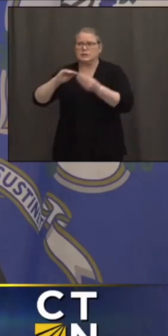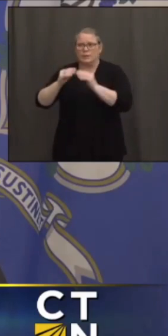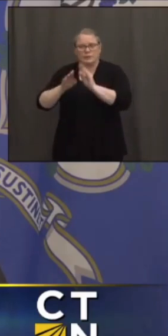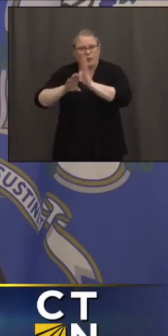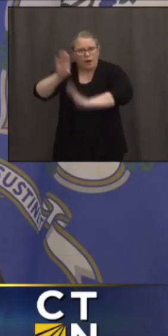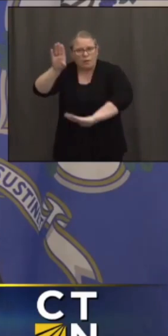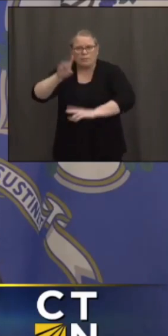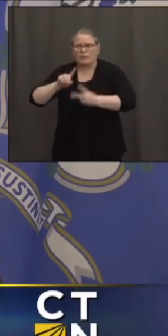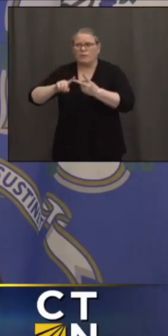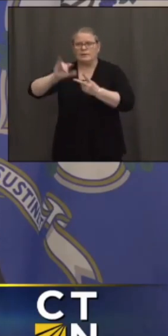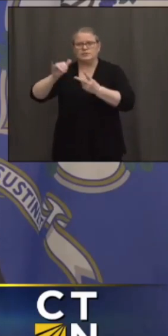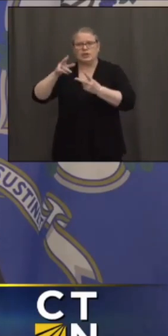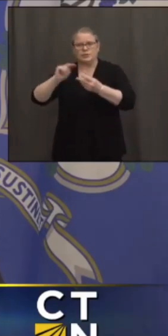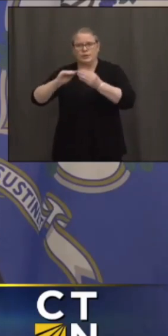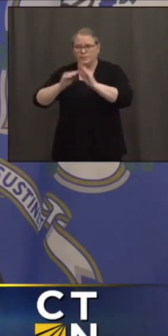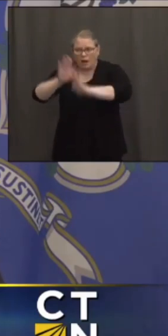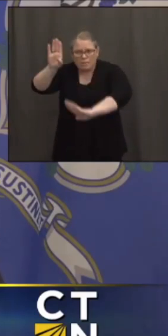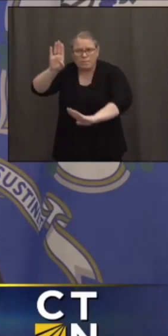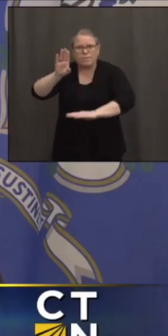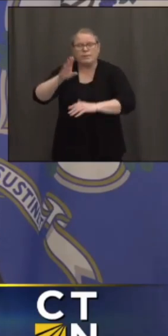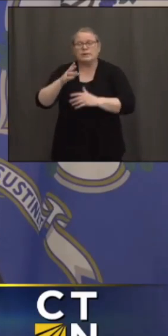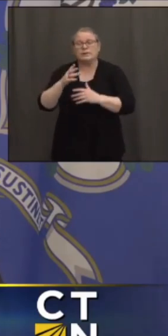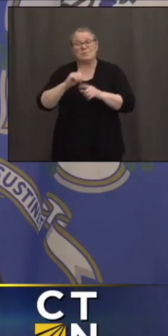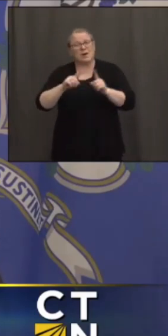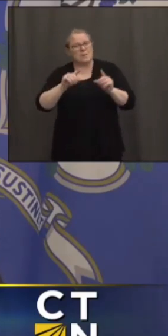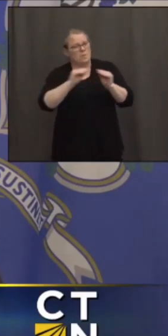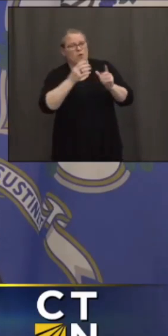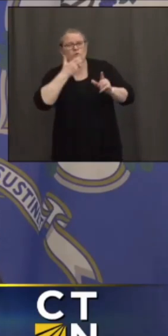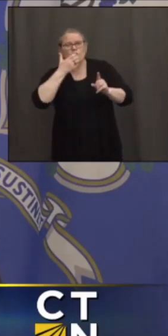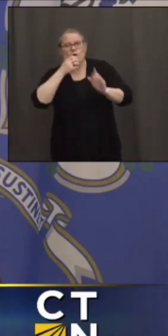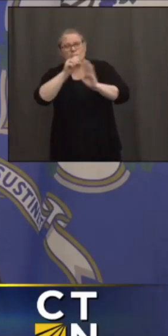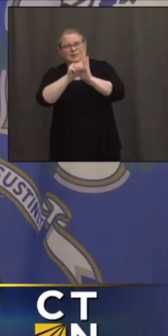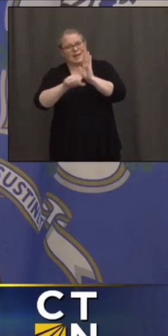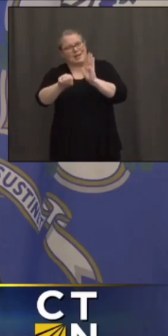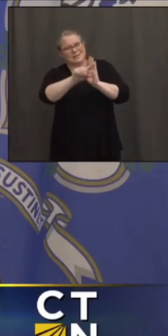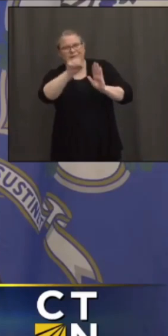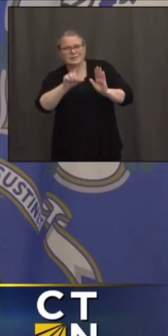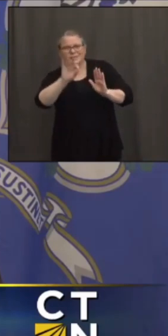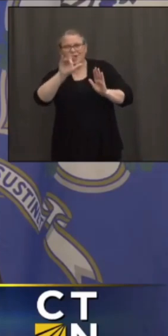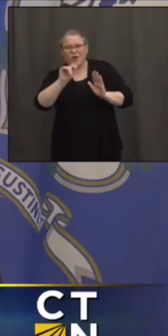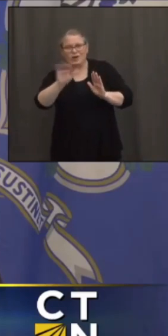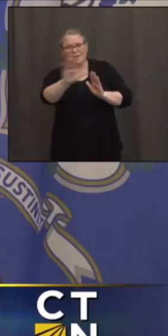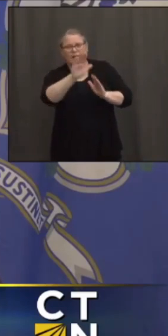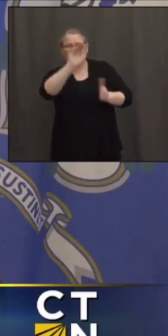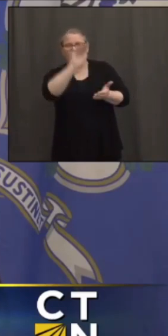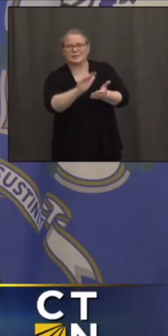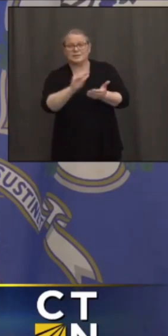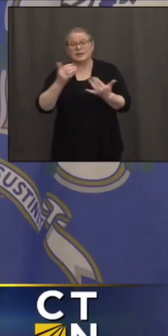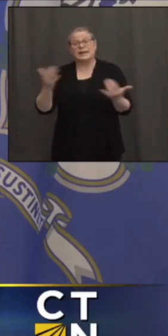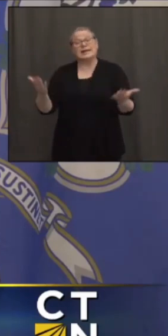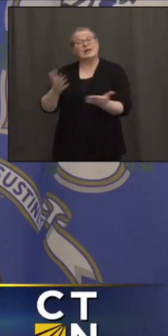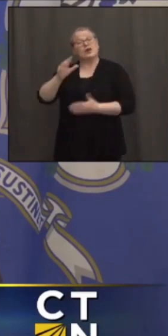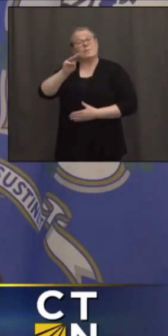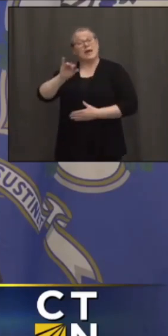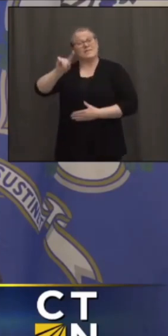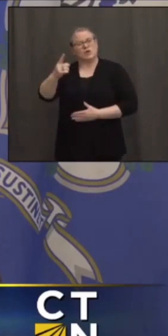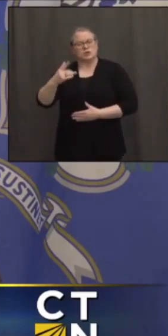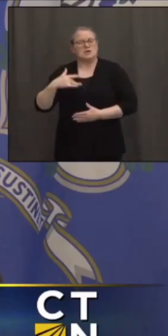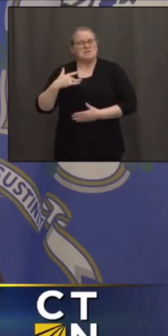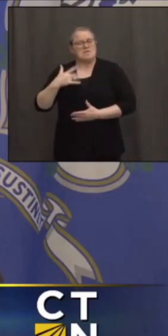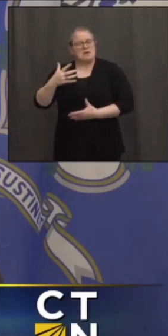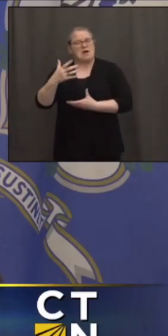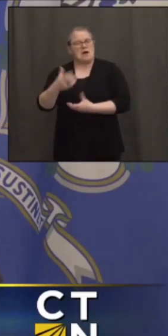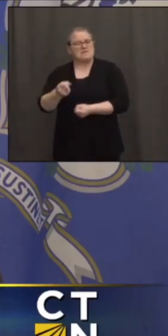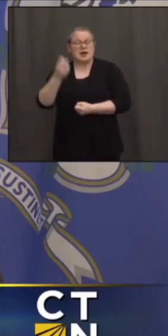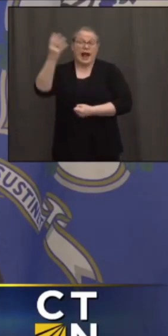That's not as much a risk in those warmer cultures like Texas and Florida. Now we're going to be May 1st. I think outside gives us some